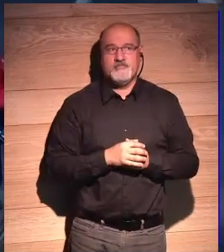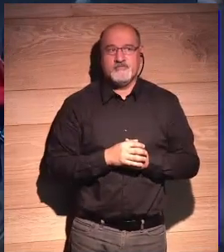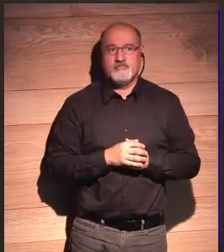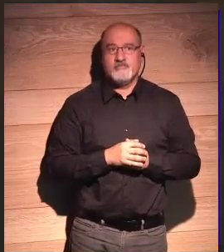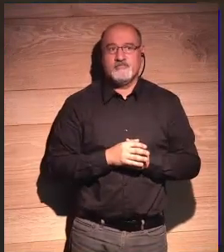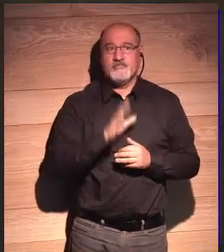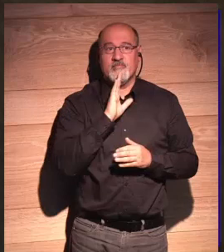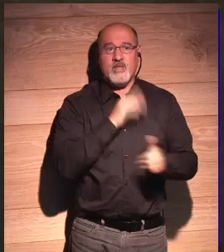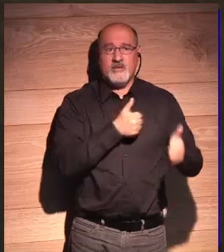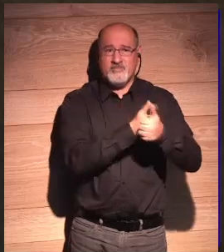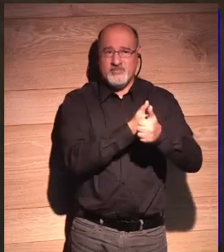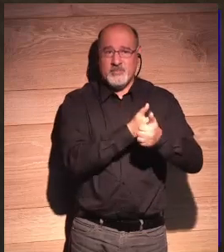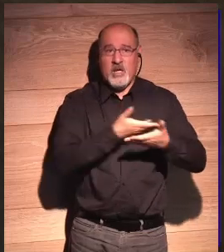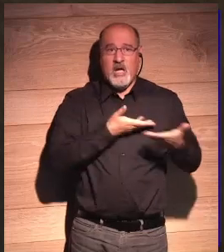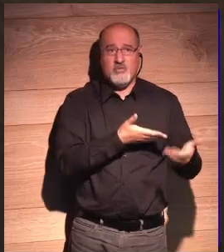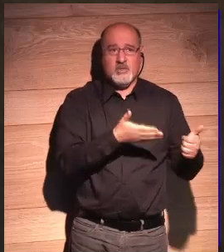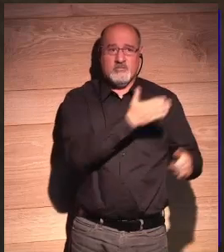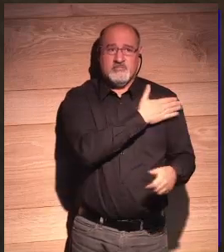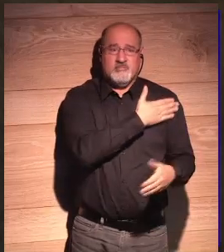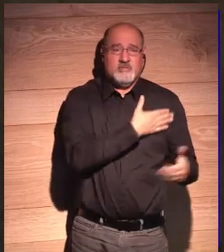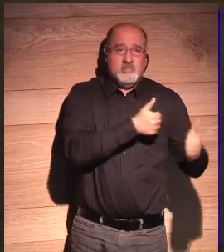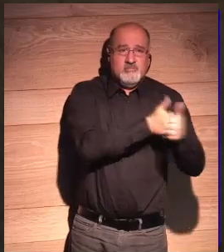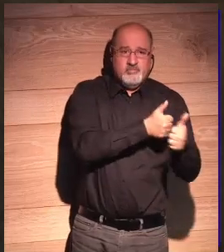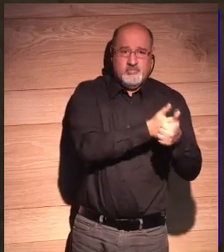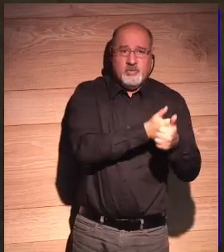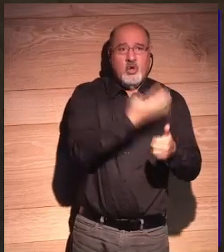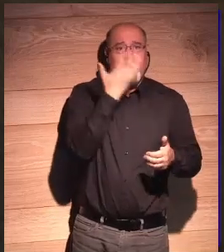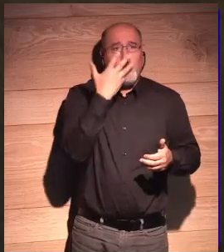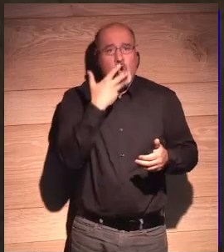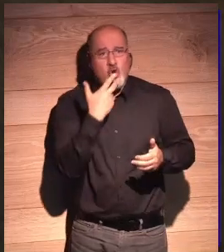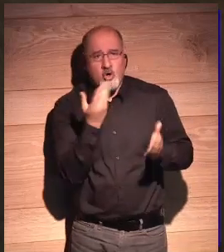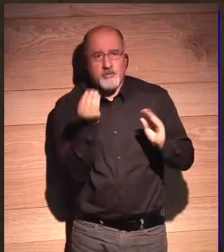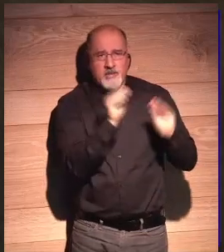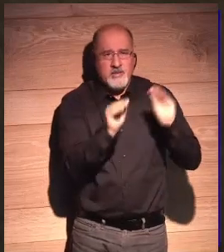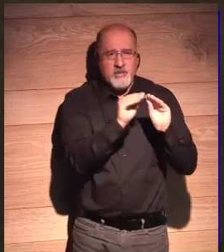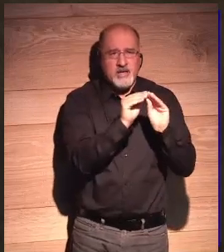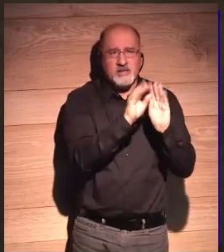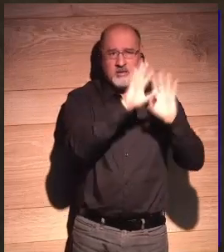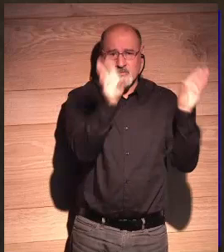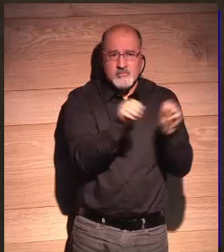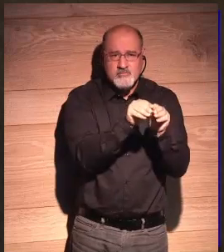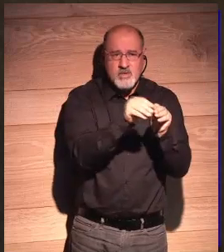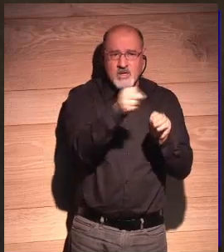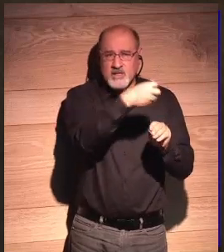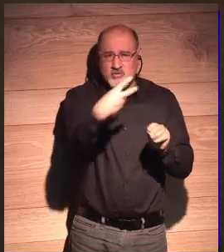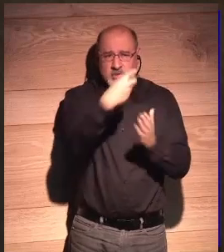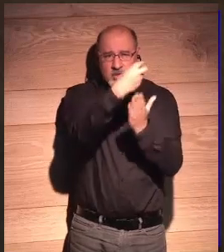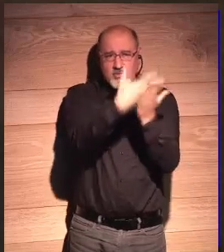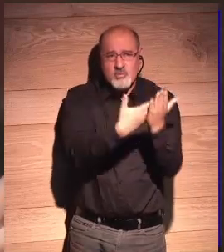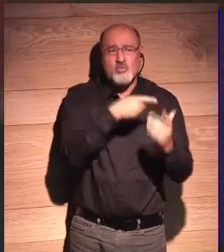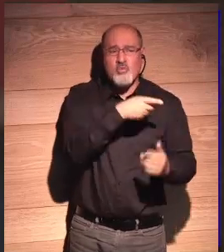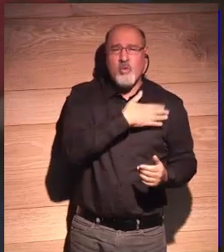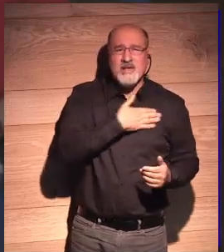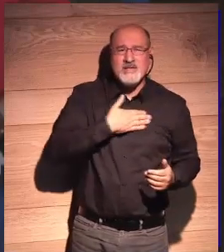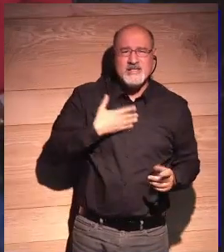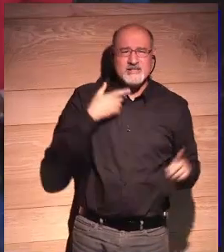this is because if you have helpers, Daniel, or not, with color, etc., so the result of your works